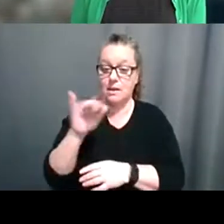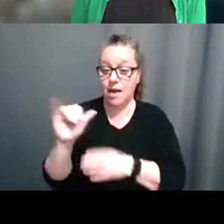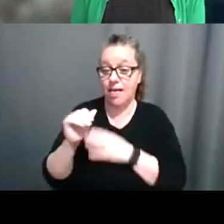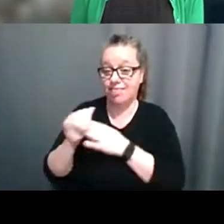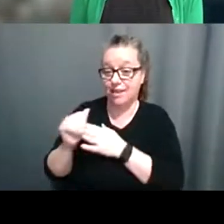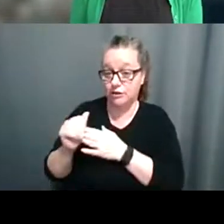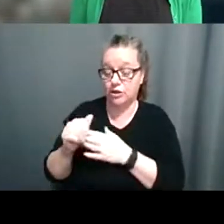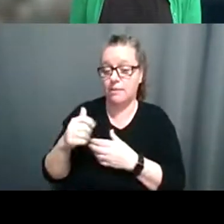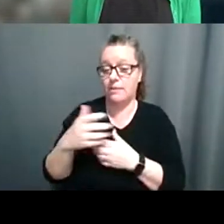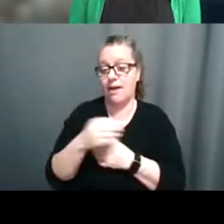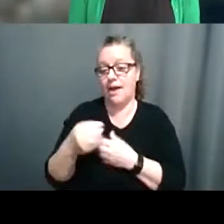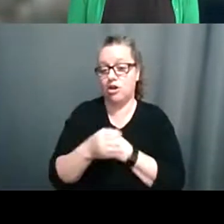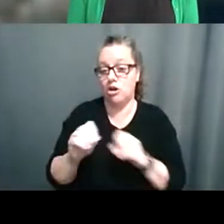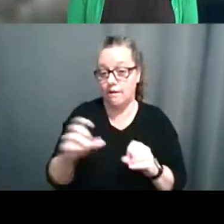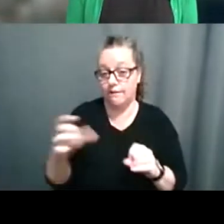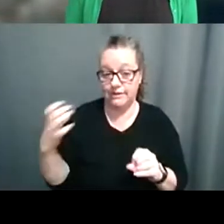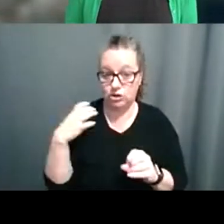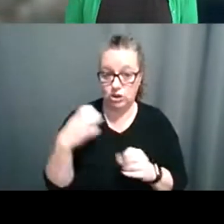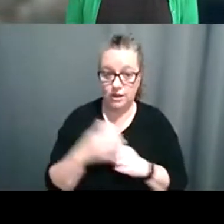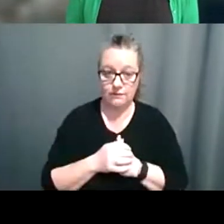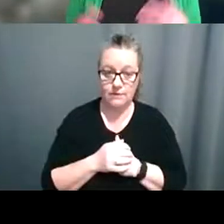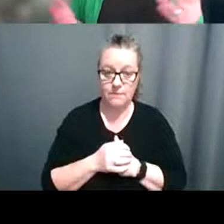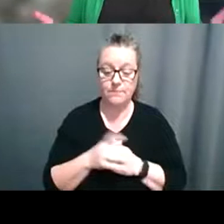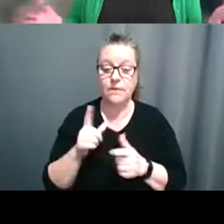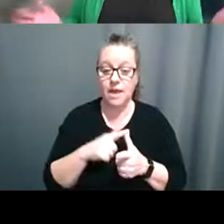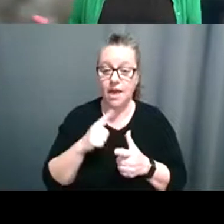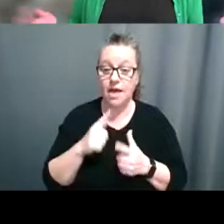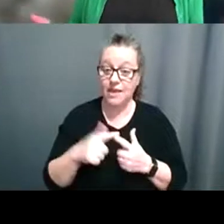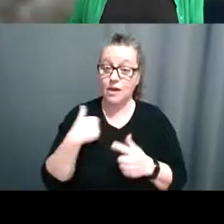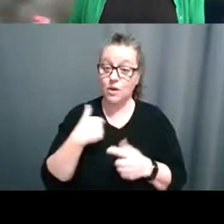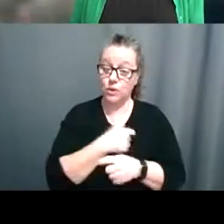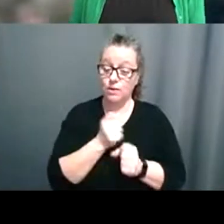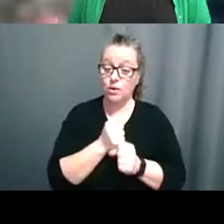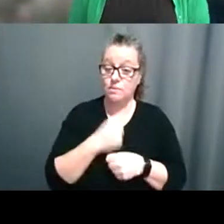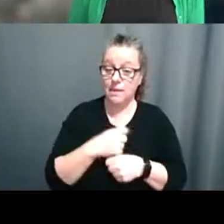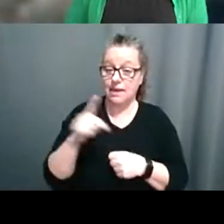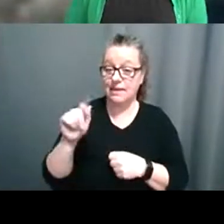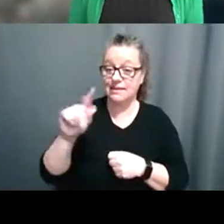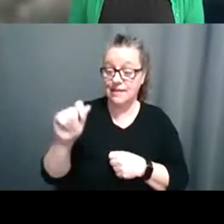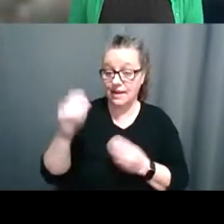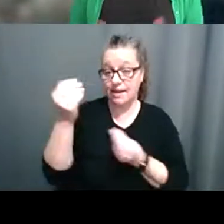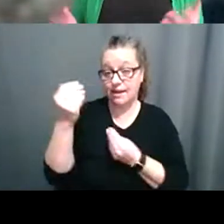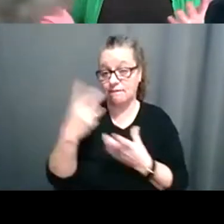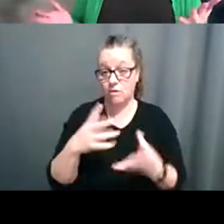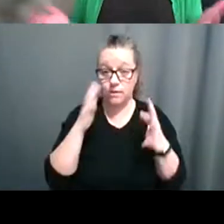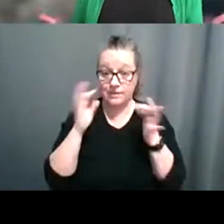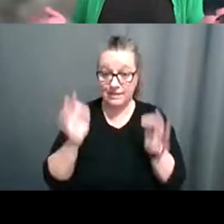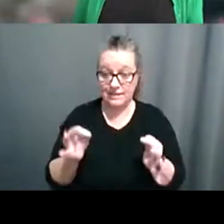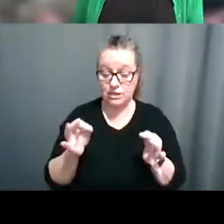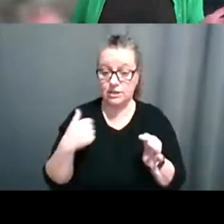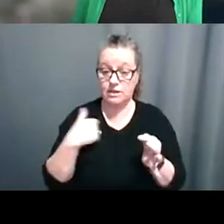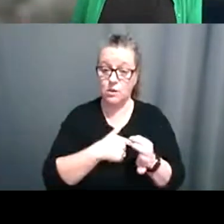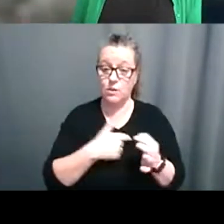office chief. And then we were making data-informed decisions. We had almost